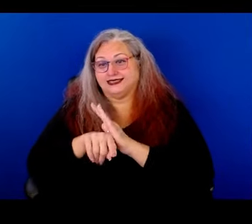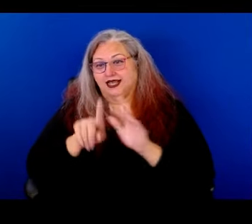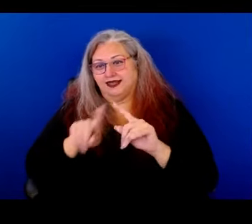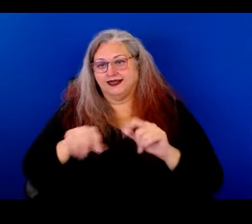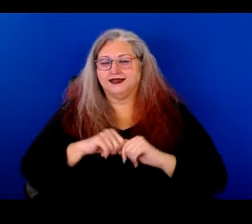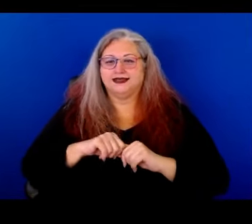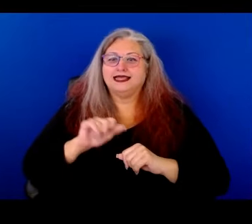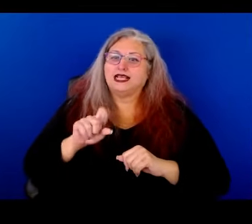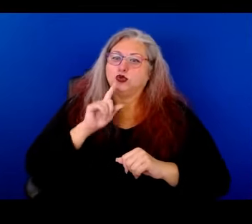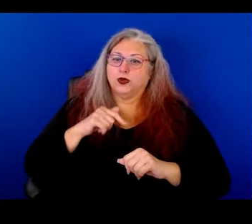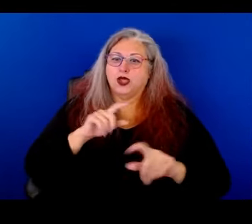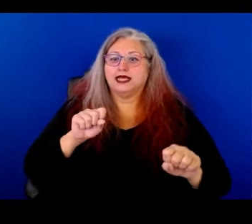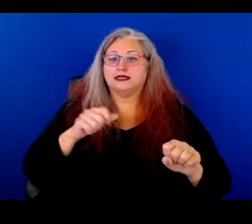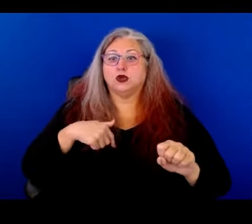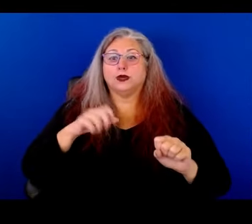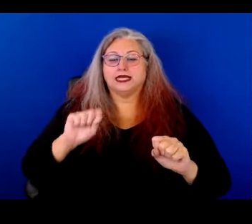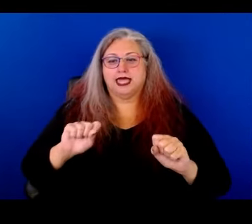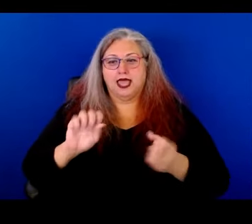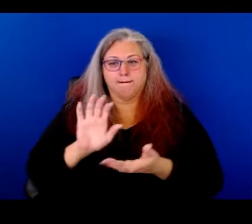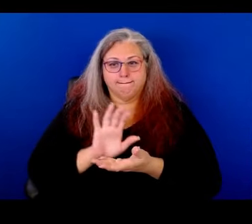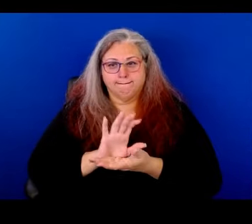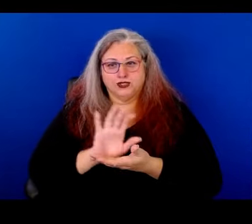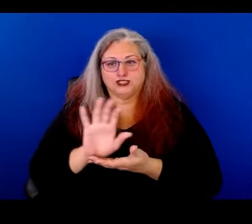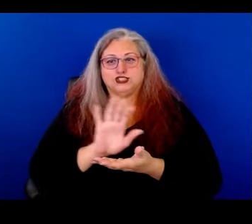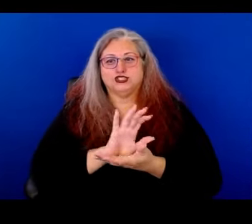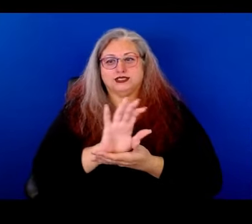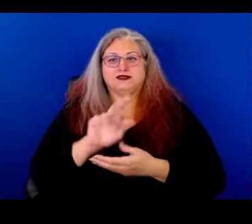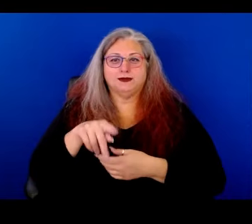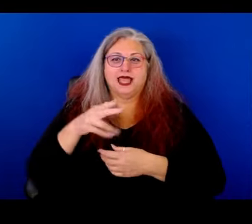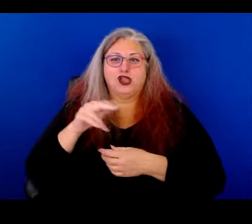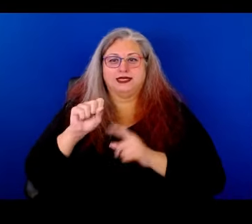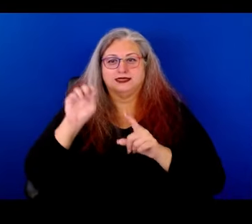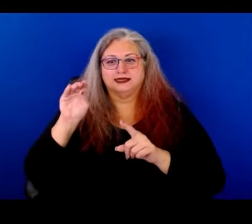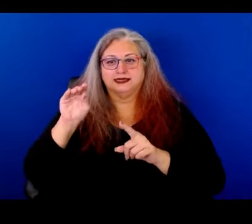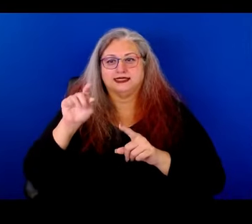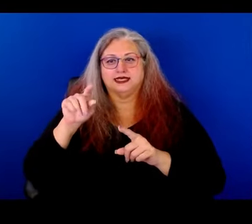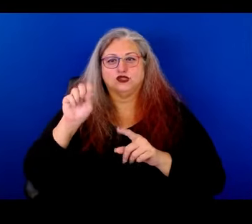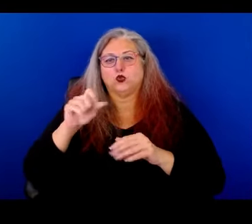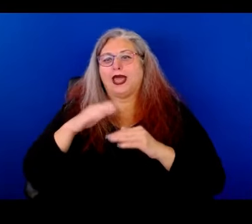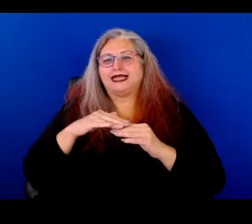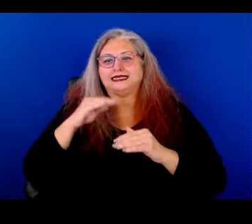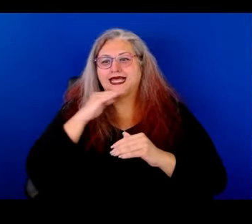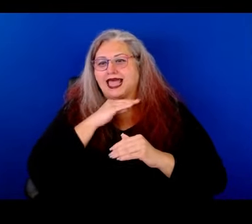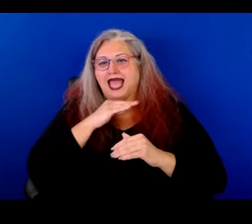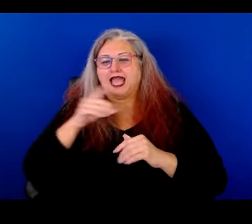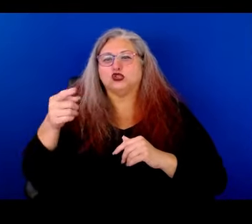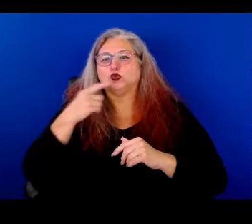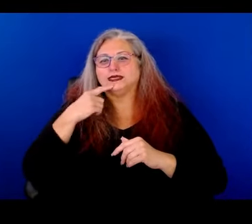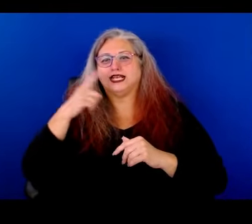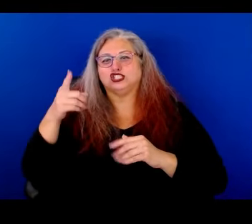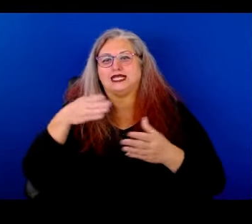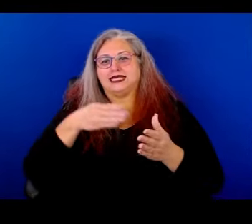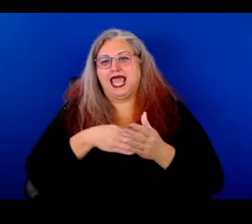we are. Genocide. We can push VP Harris to at least lie about